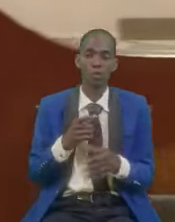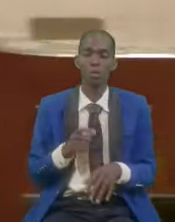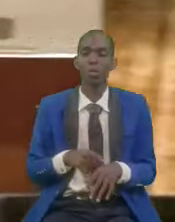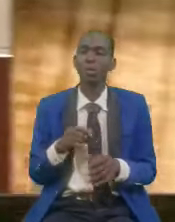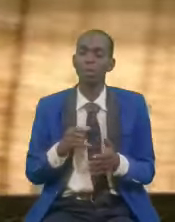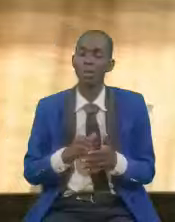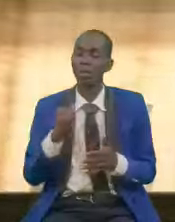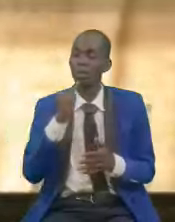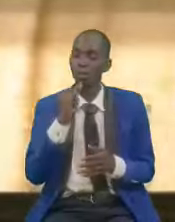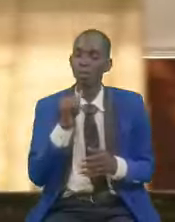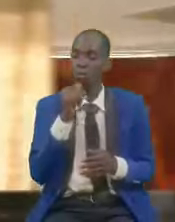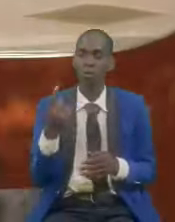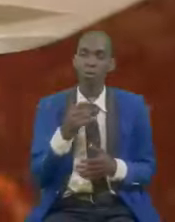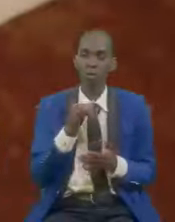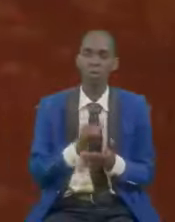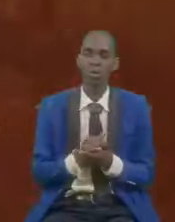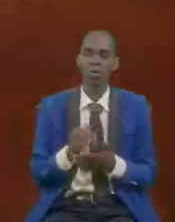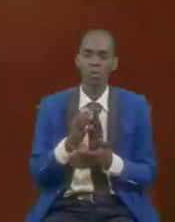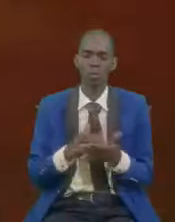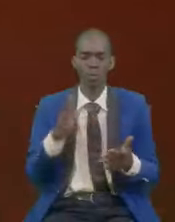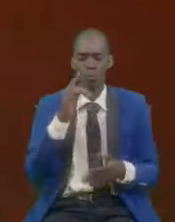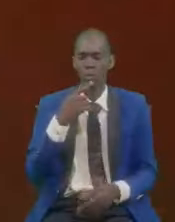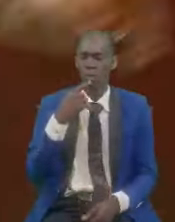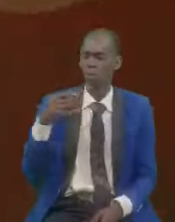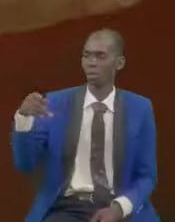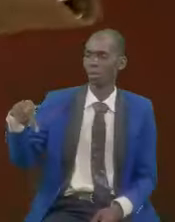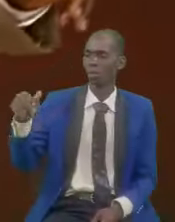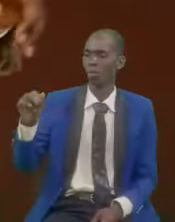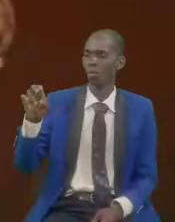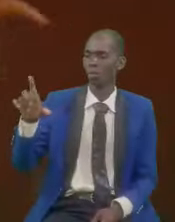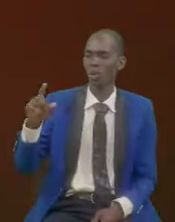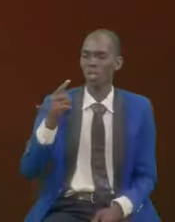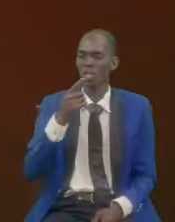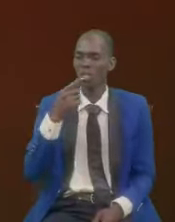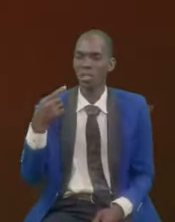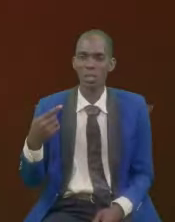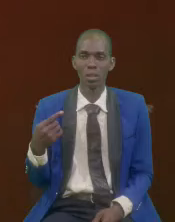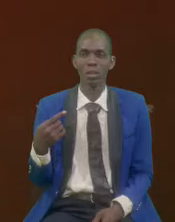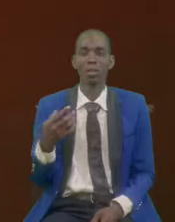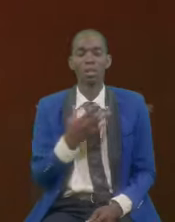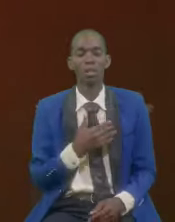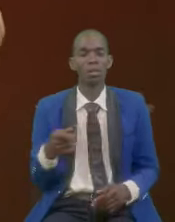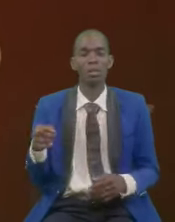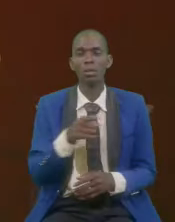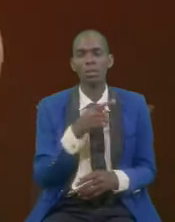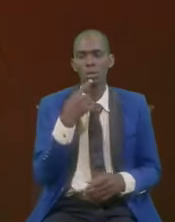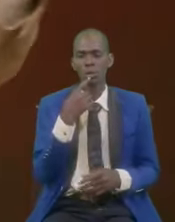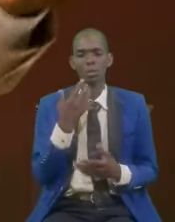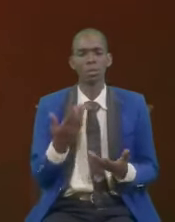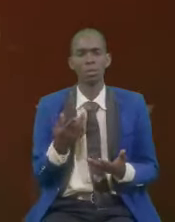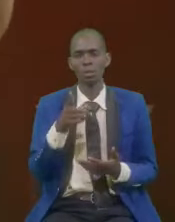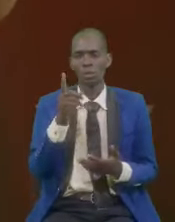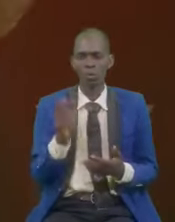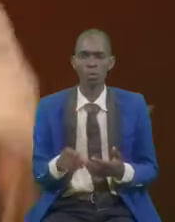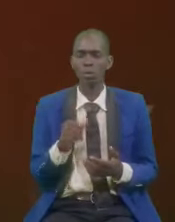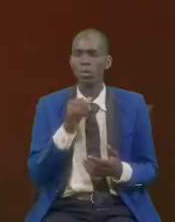beyond that. They say, Paul. Paul said. Then they say, but you must not take all